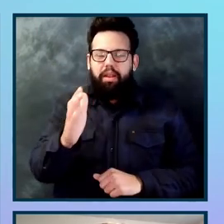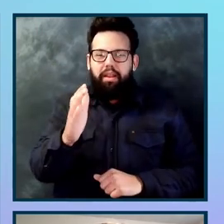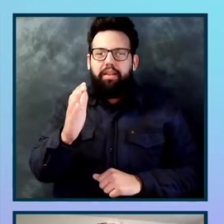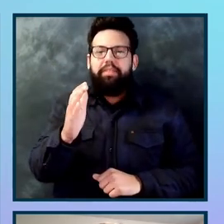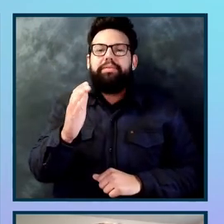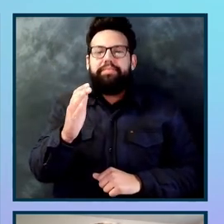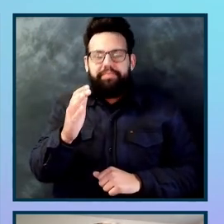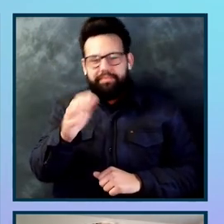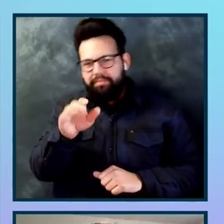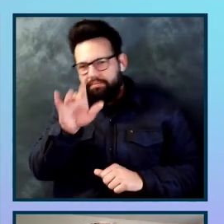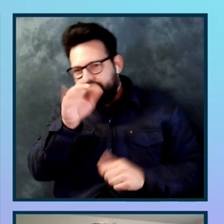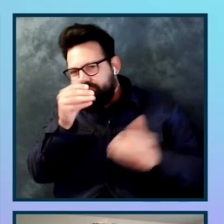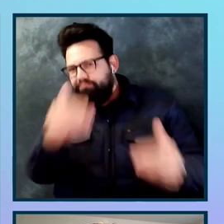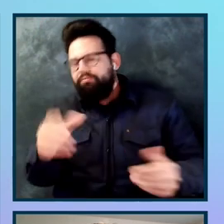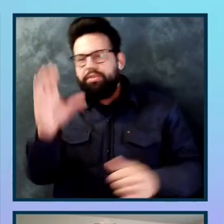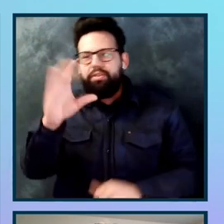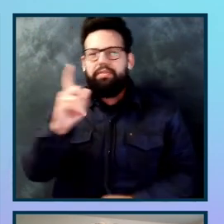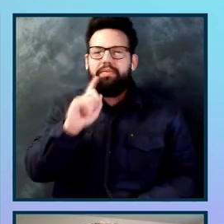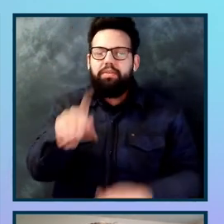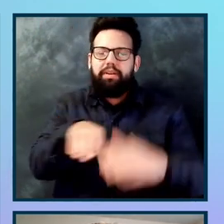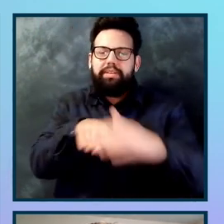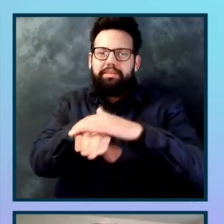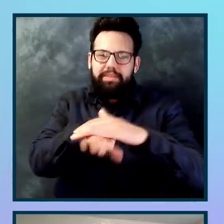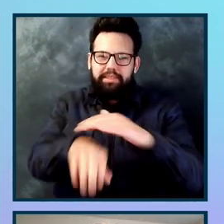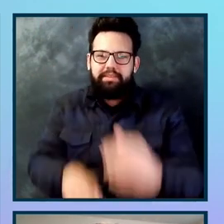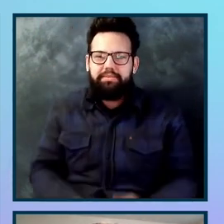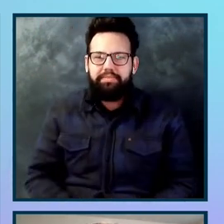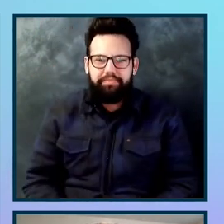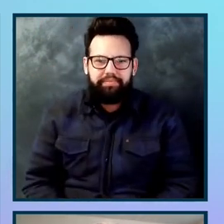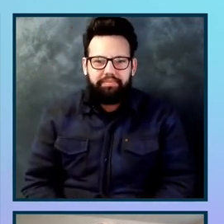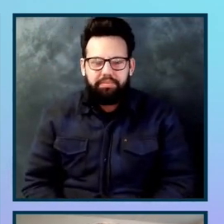using my screen reader. JAWS home manual. JAWS.